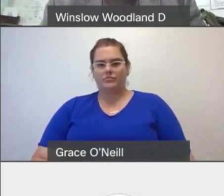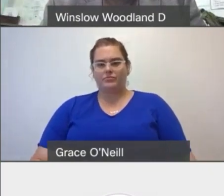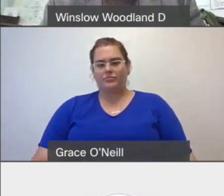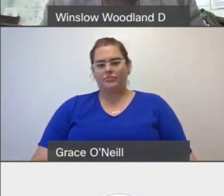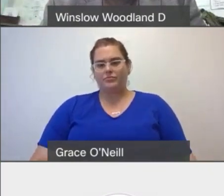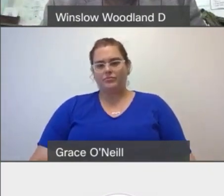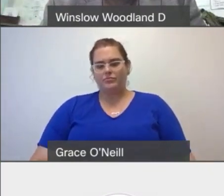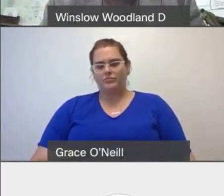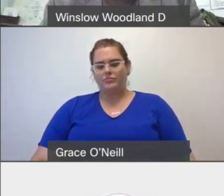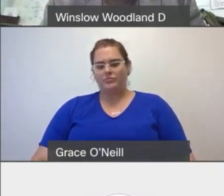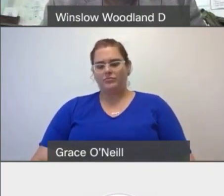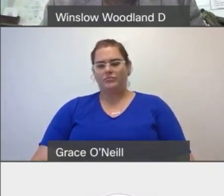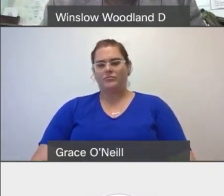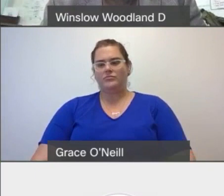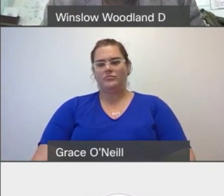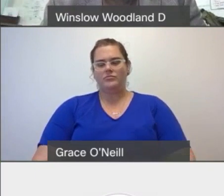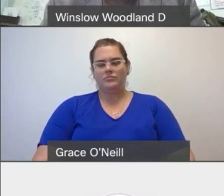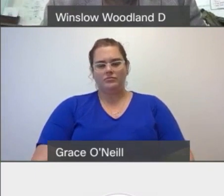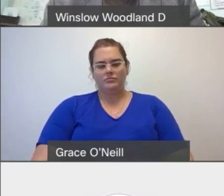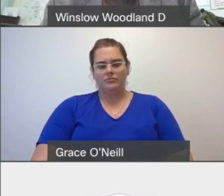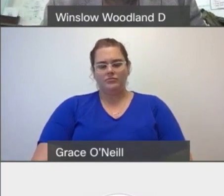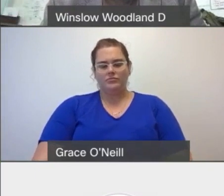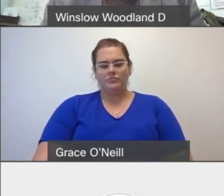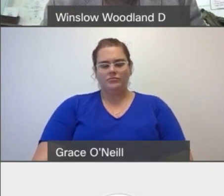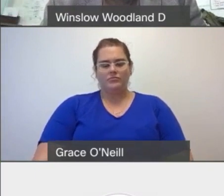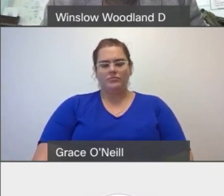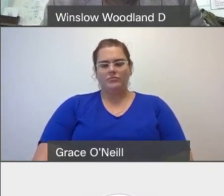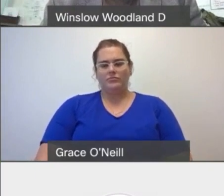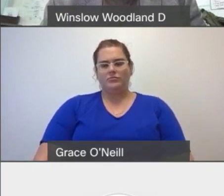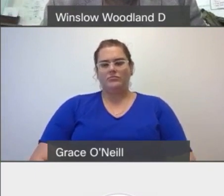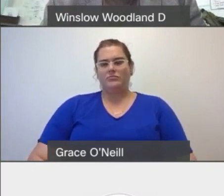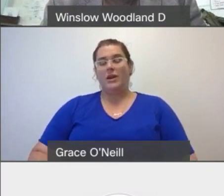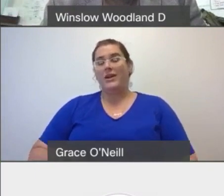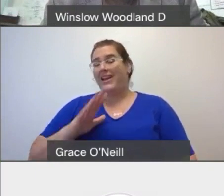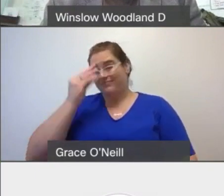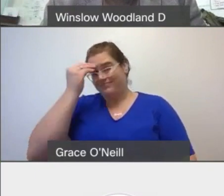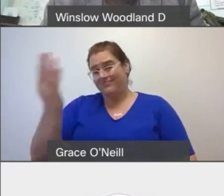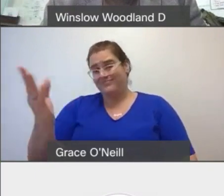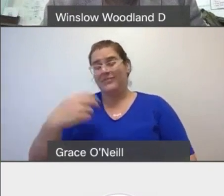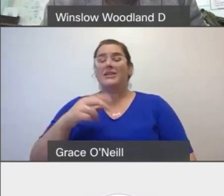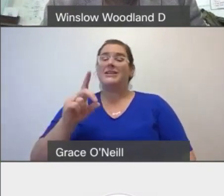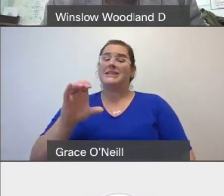And I will say, within the district government, we were required to